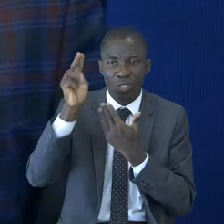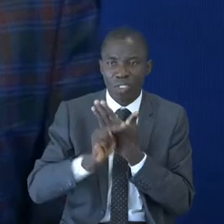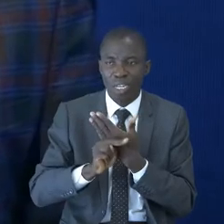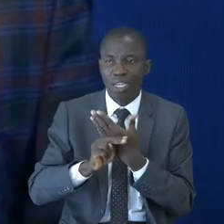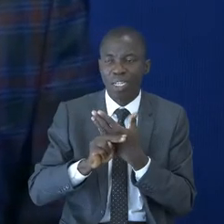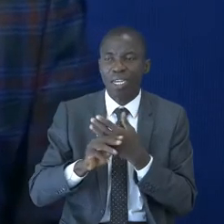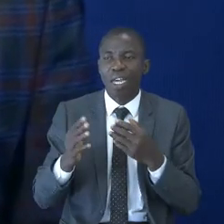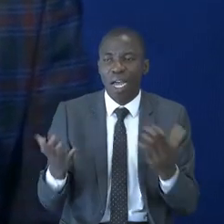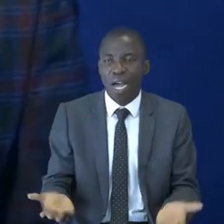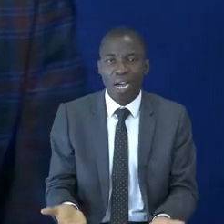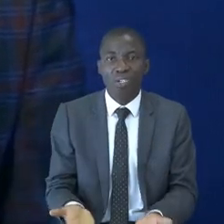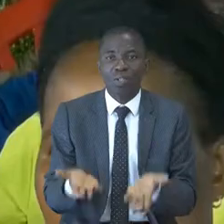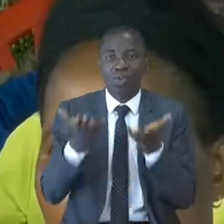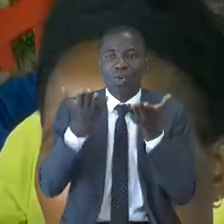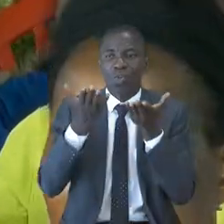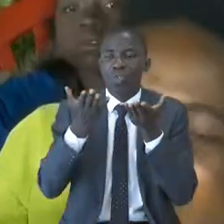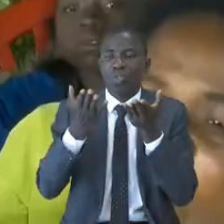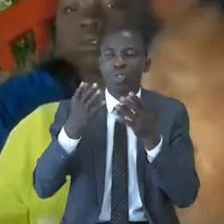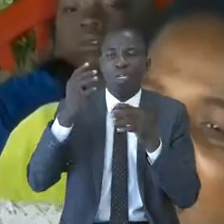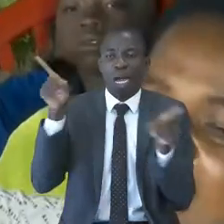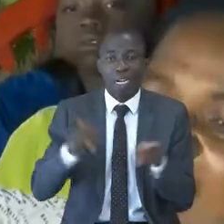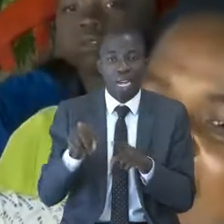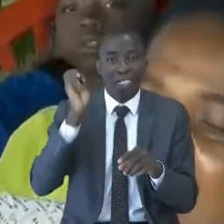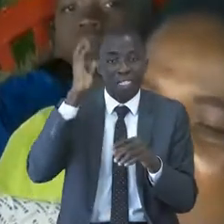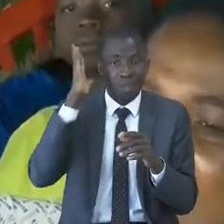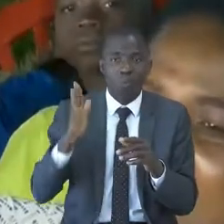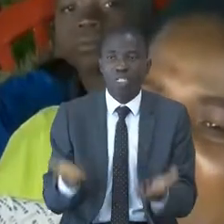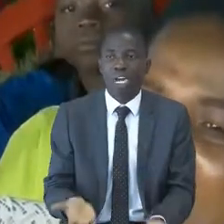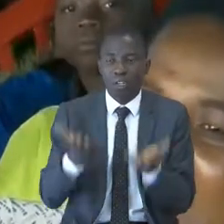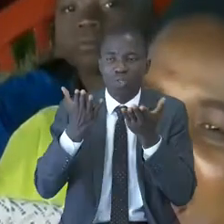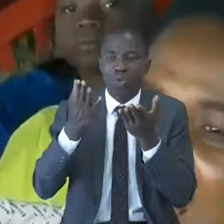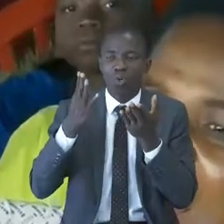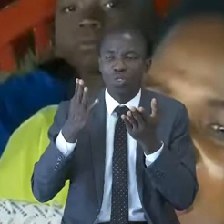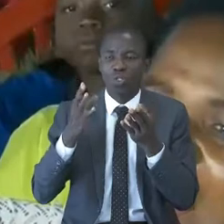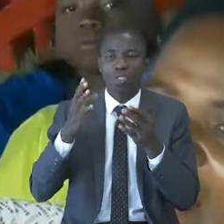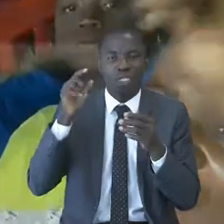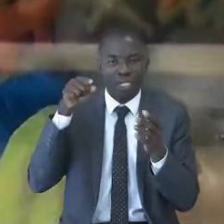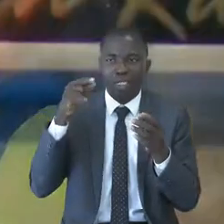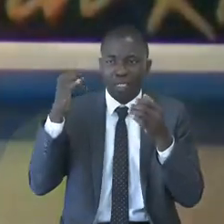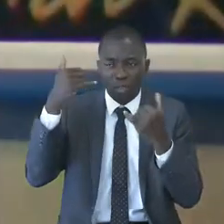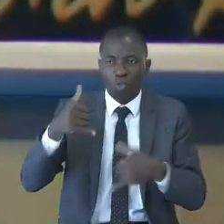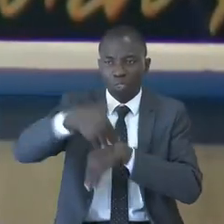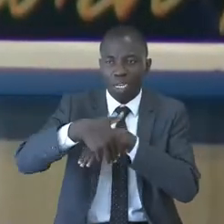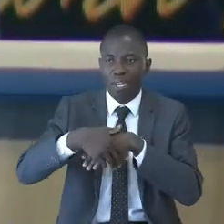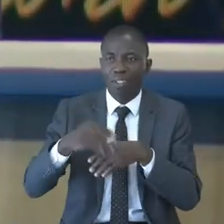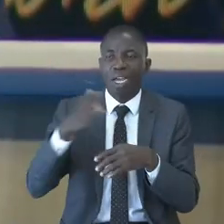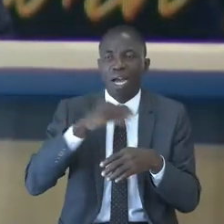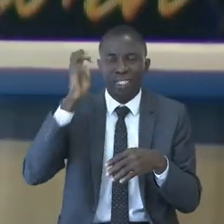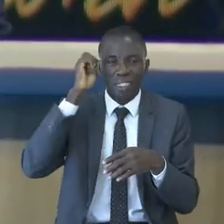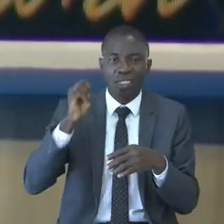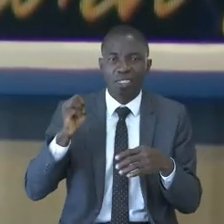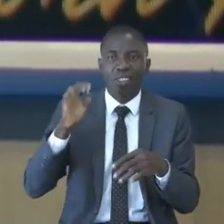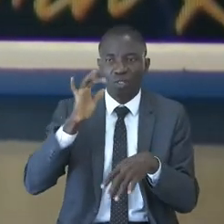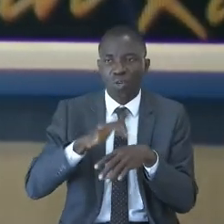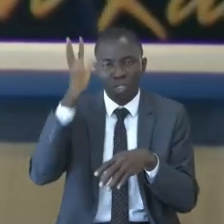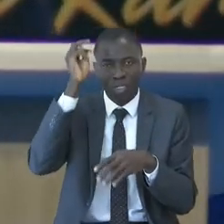it's going to arise for you tonight. That thing was taken away. Let me